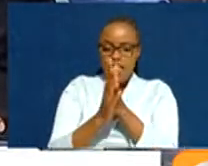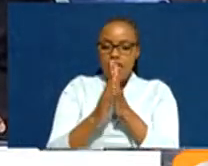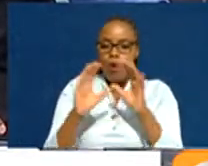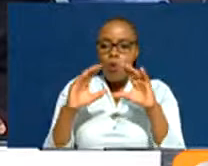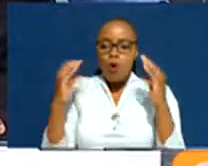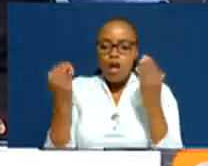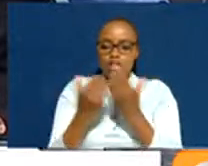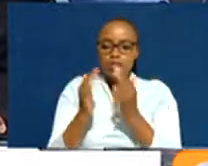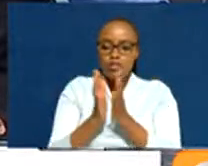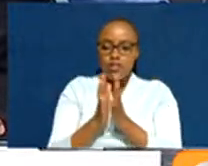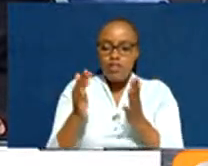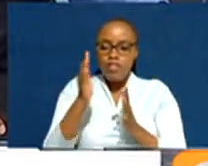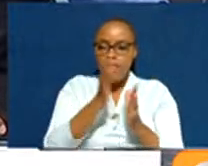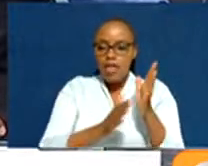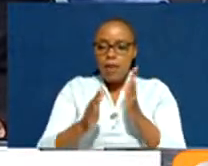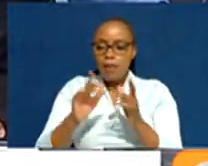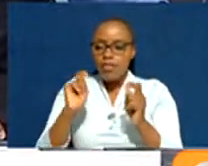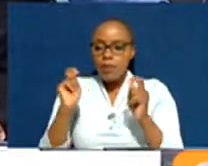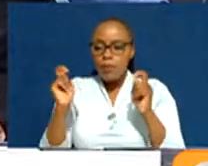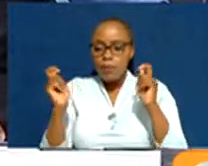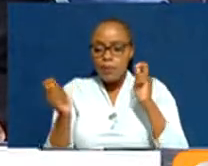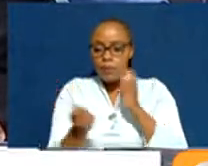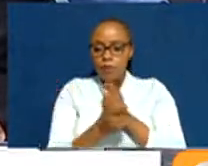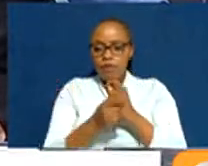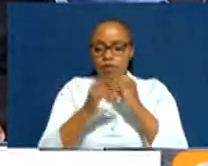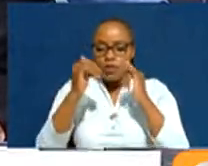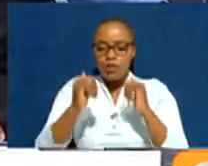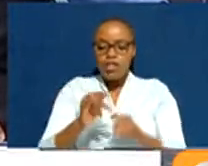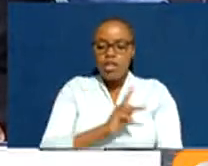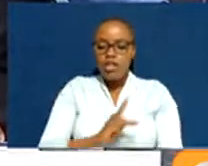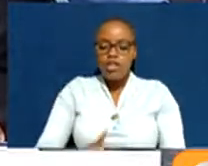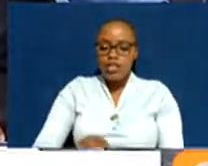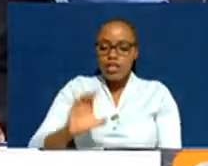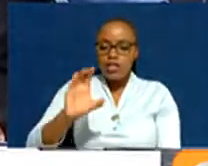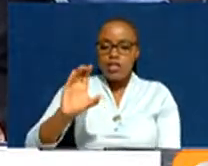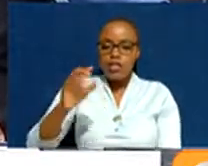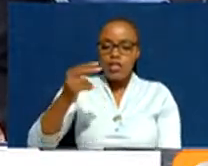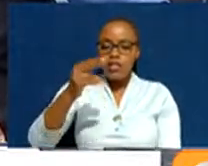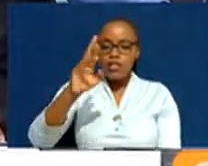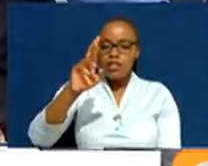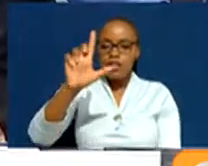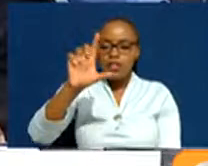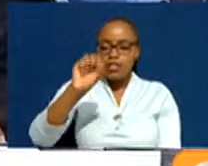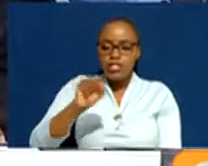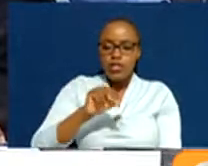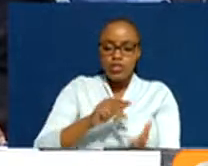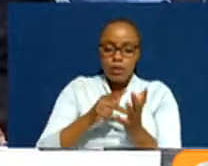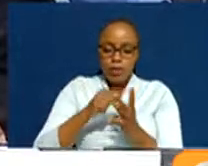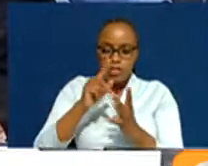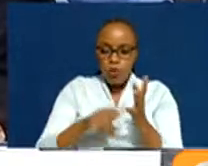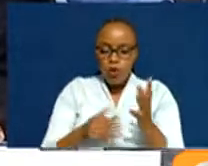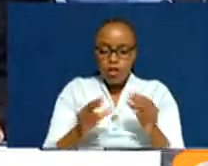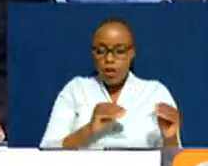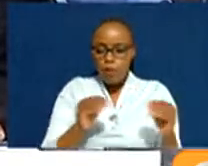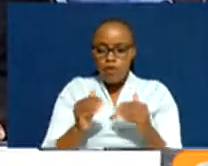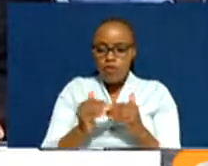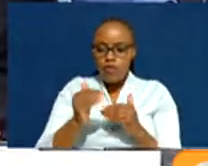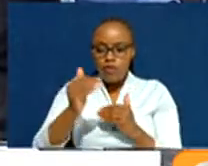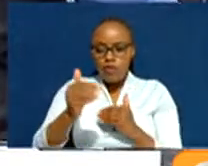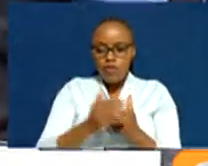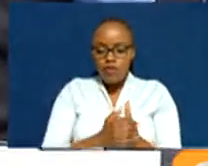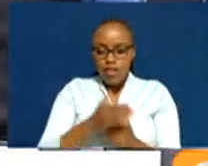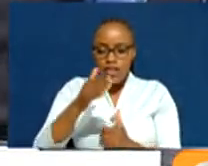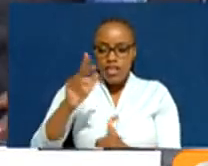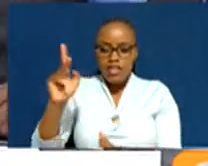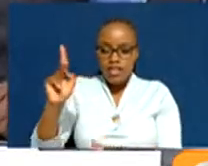also prepare for what the transition to a new King Charles III reign means going forward. Well, here